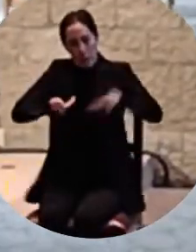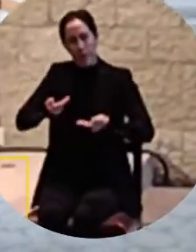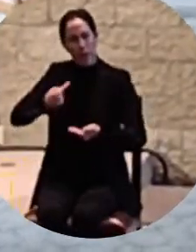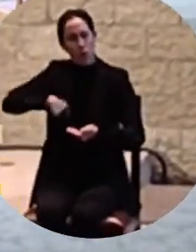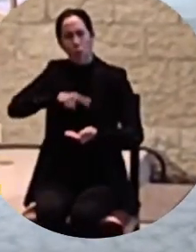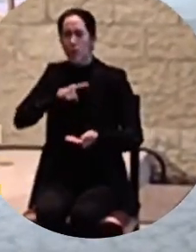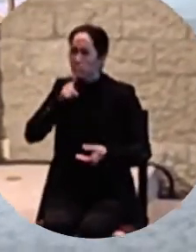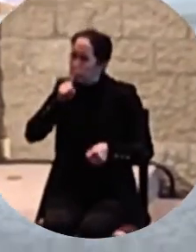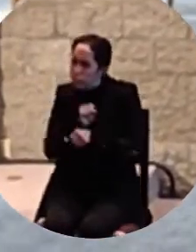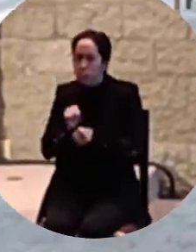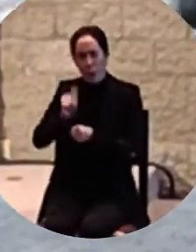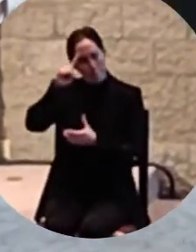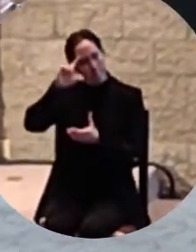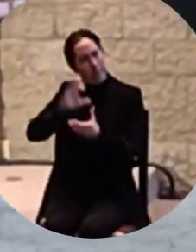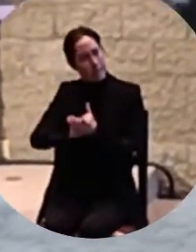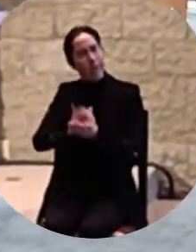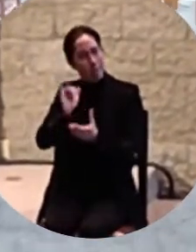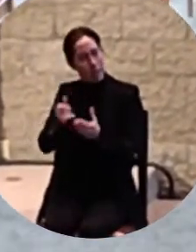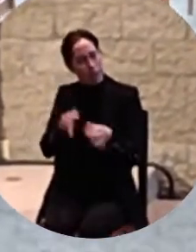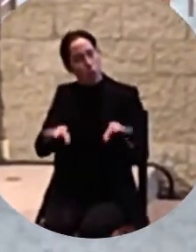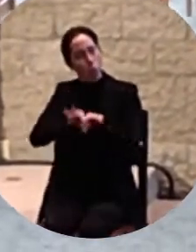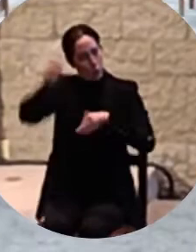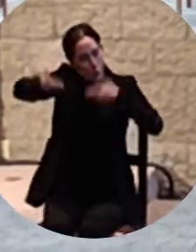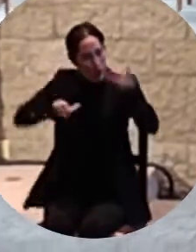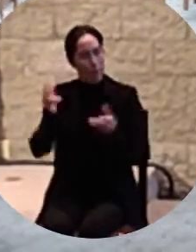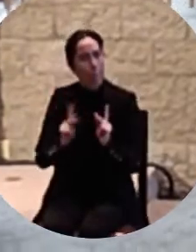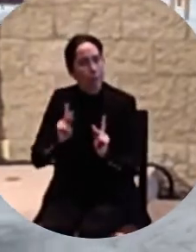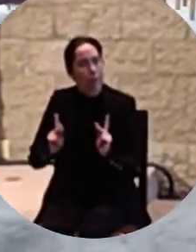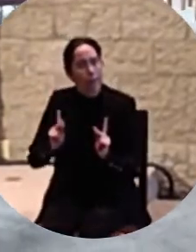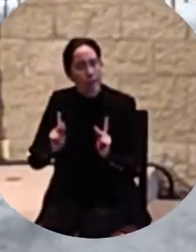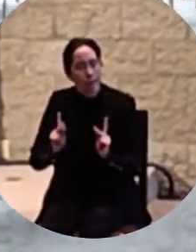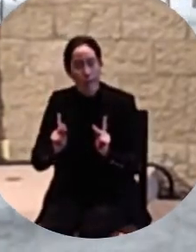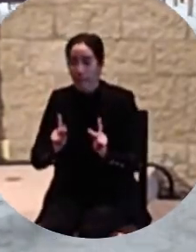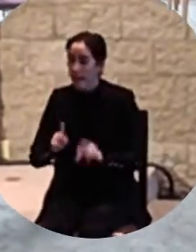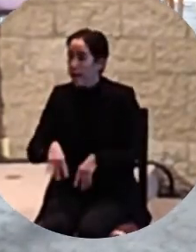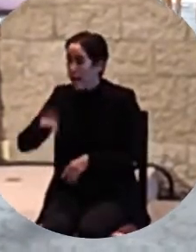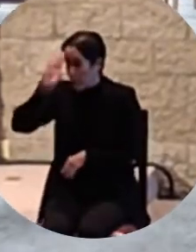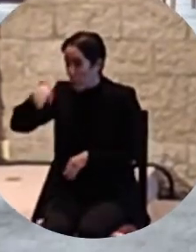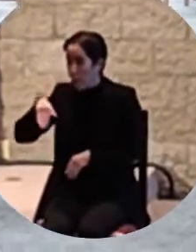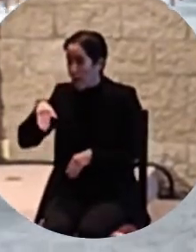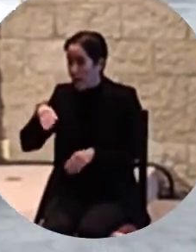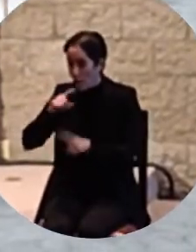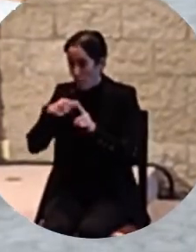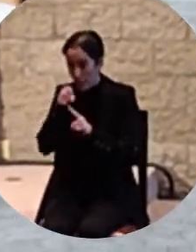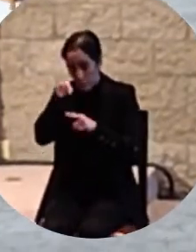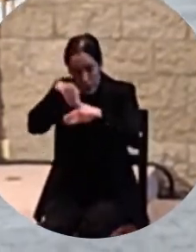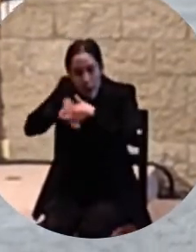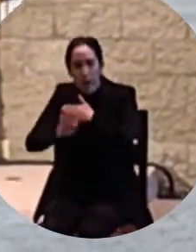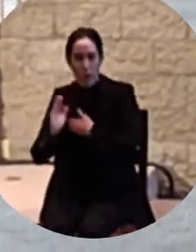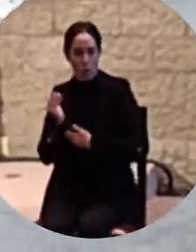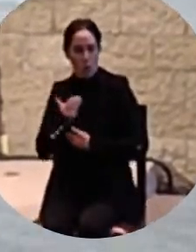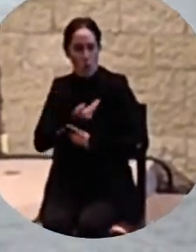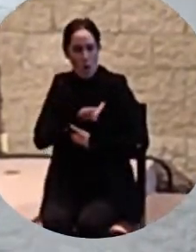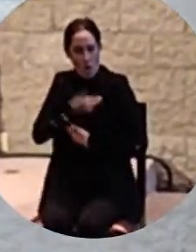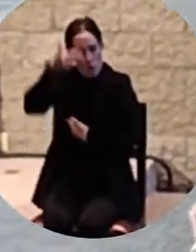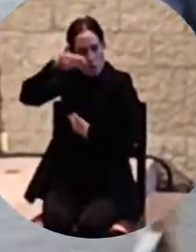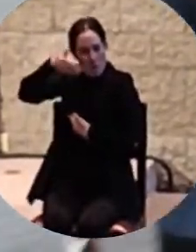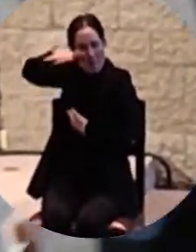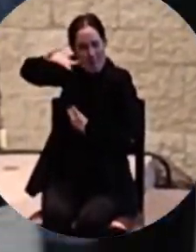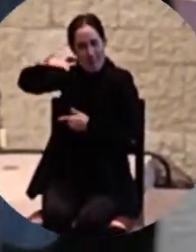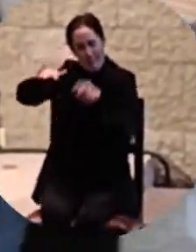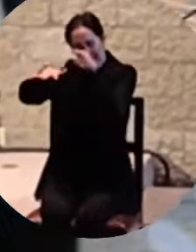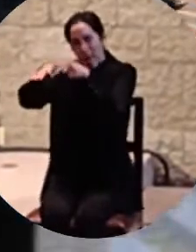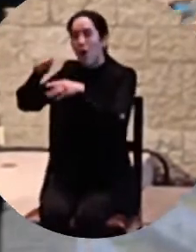of our heart. In fact, as you enter into our garden court, right here on the wall, we put is wherever